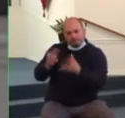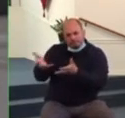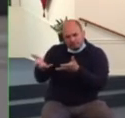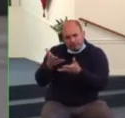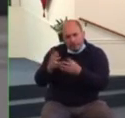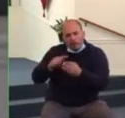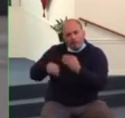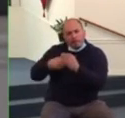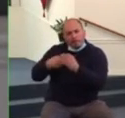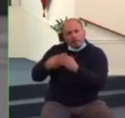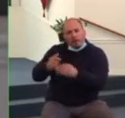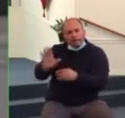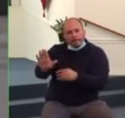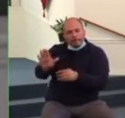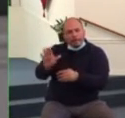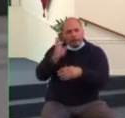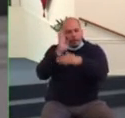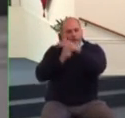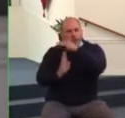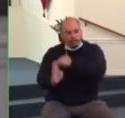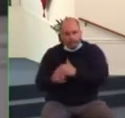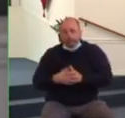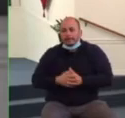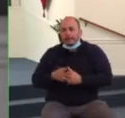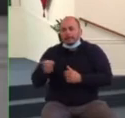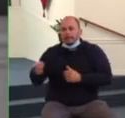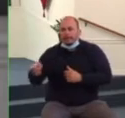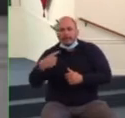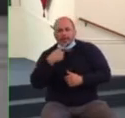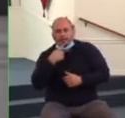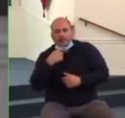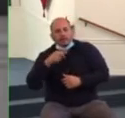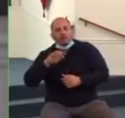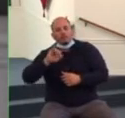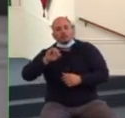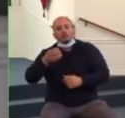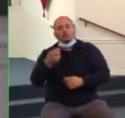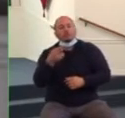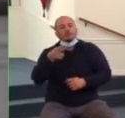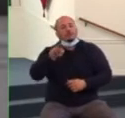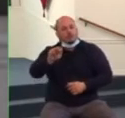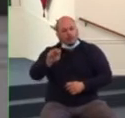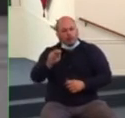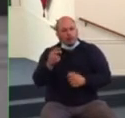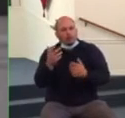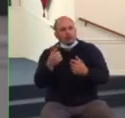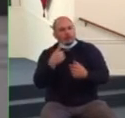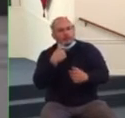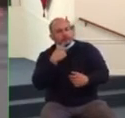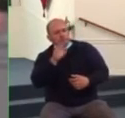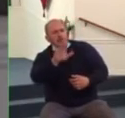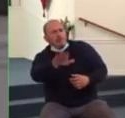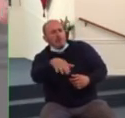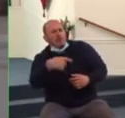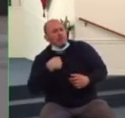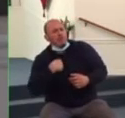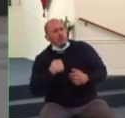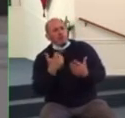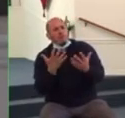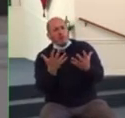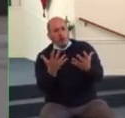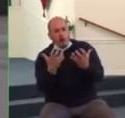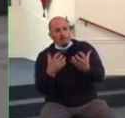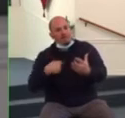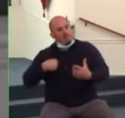rebukes James and John for wanting to call fire down from heaven to destroy a Samaritan village when its people refused